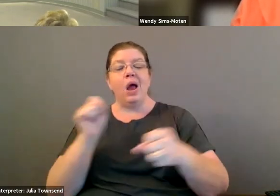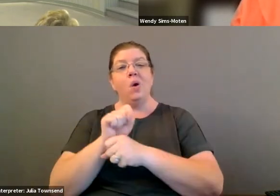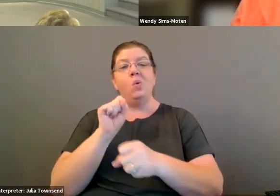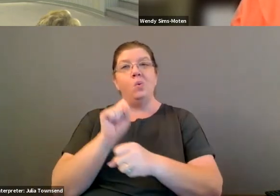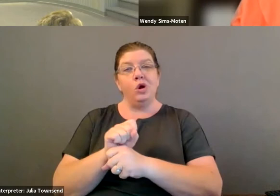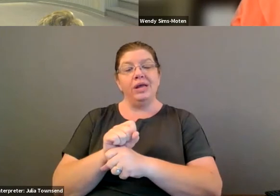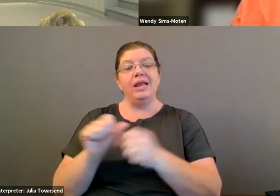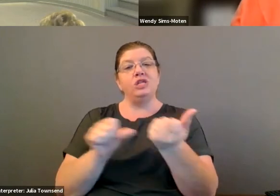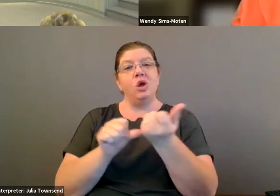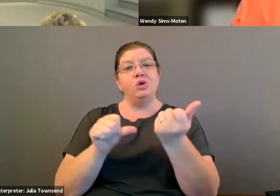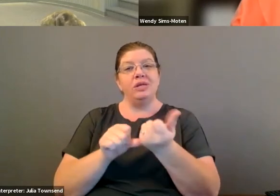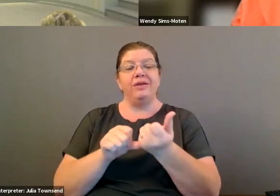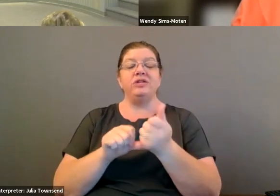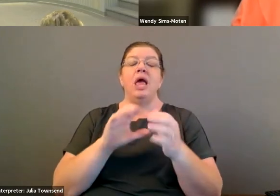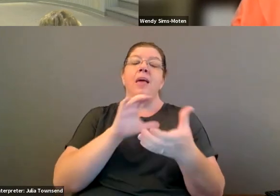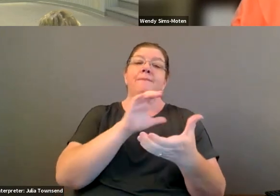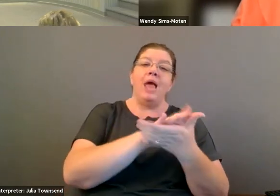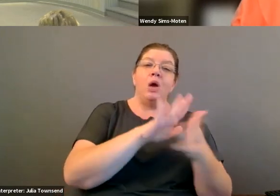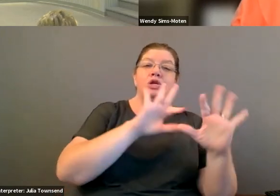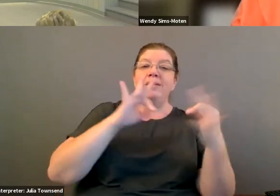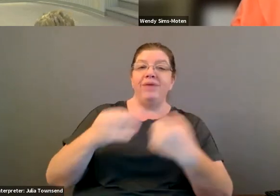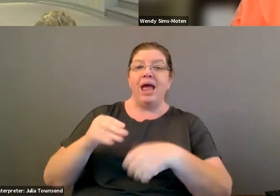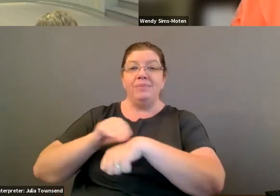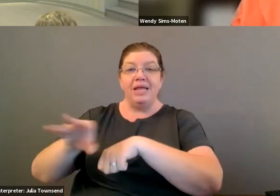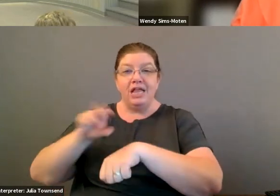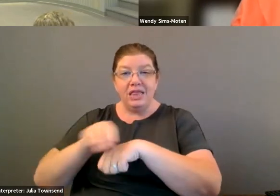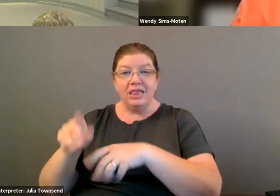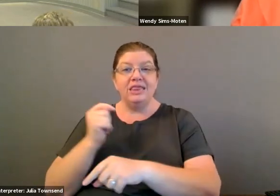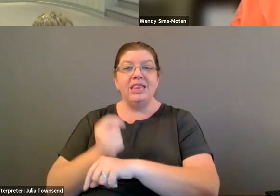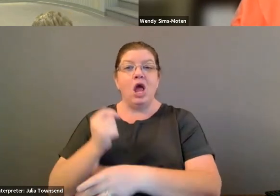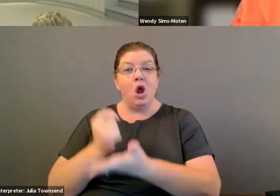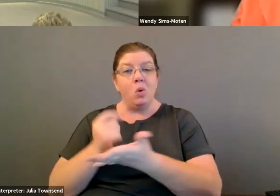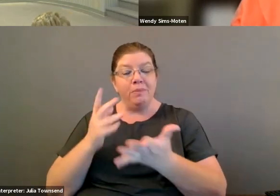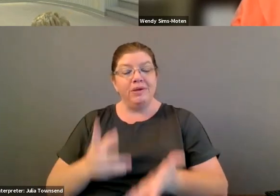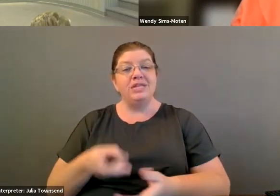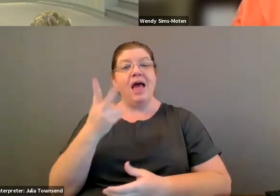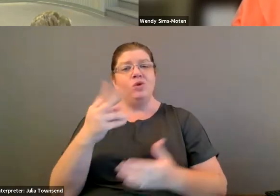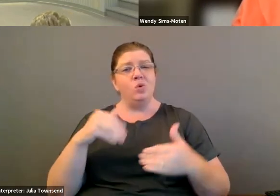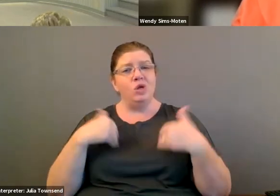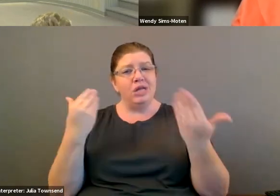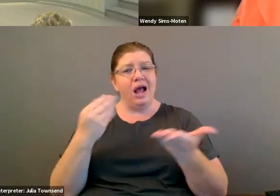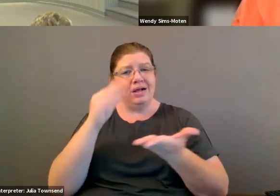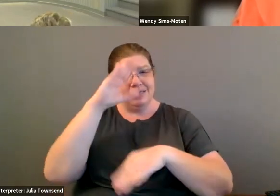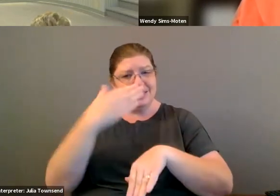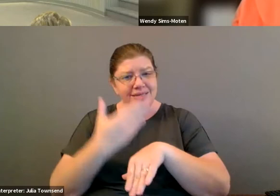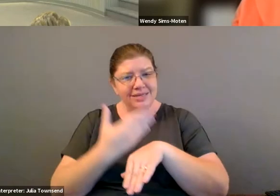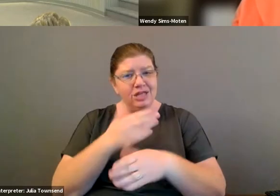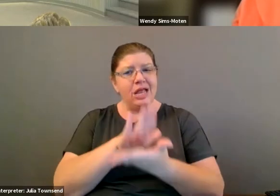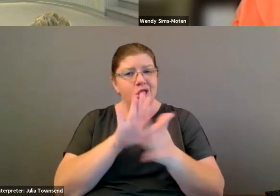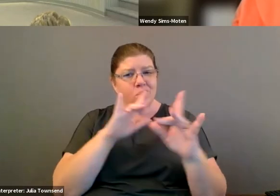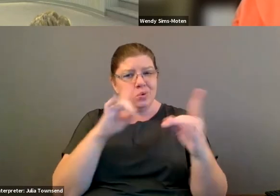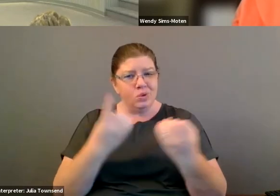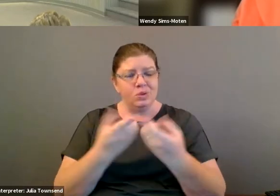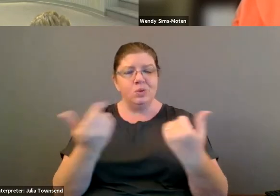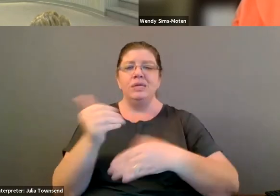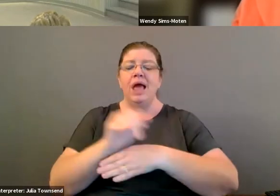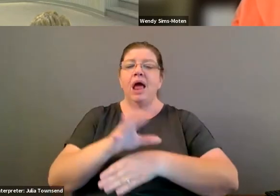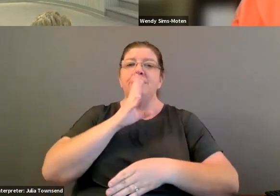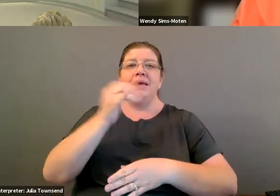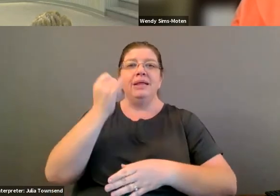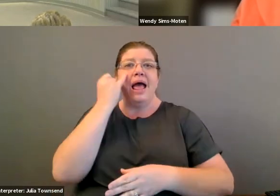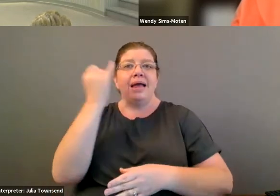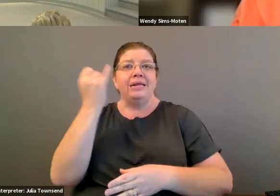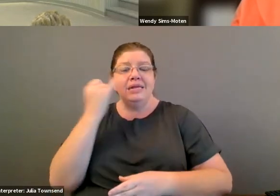and family therapist. I have two young sons in the school district, and I want to speak tonight to the ideas